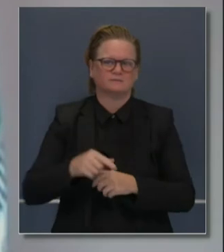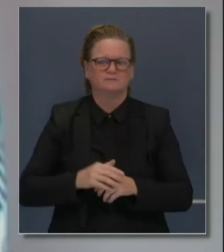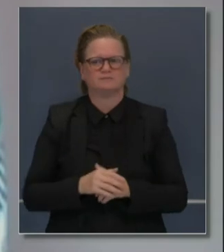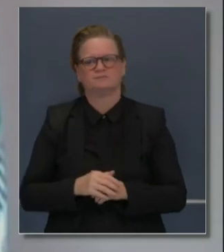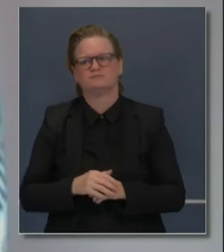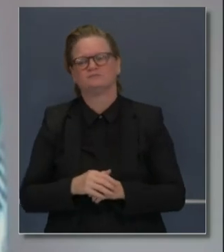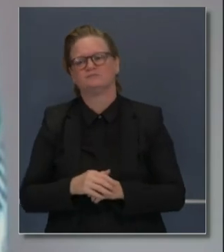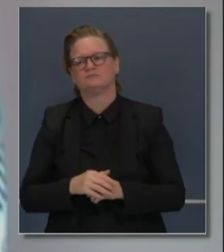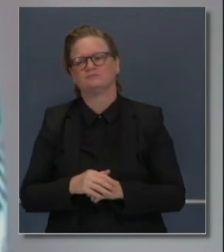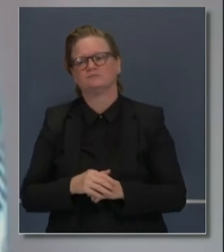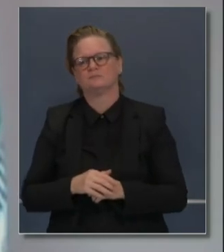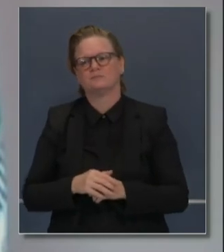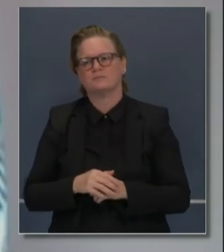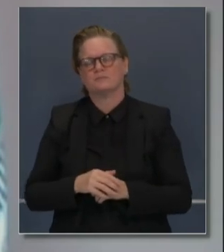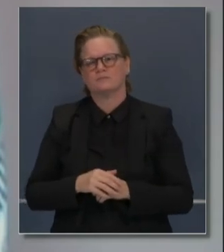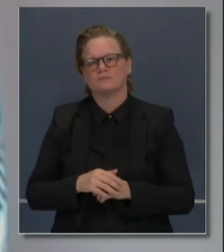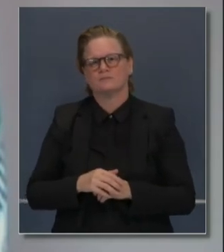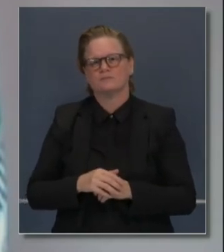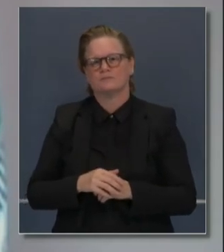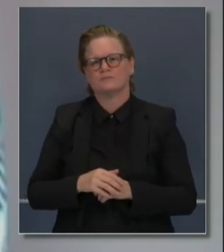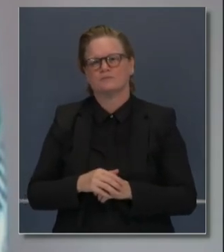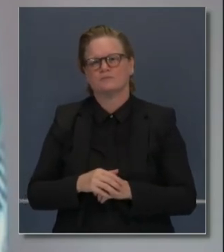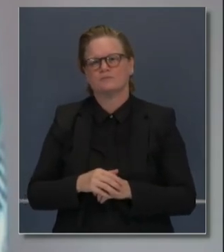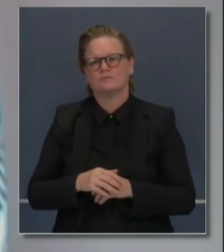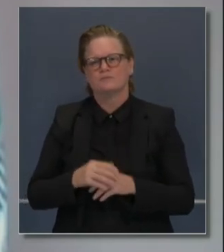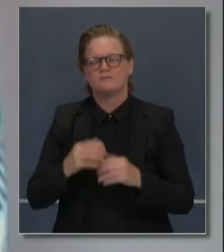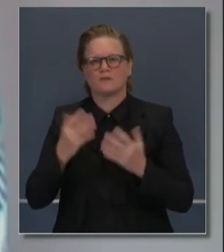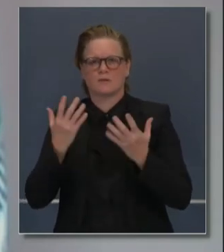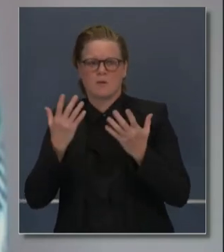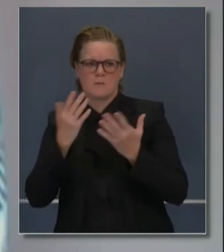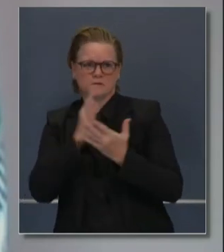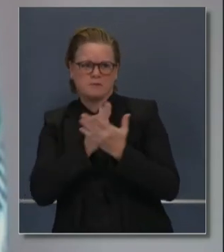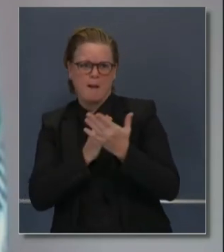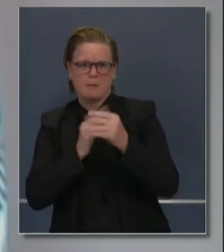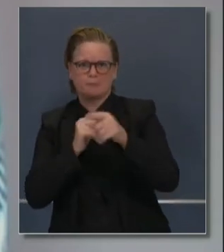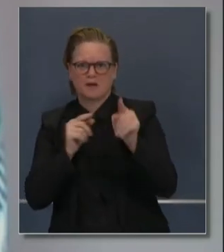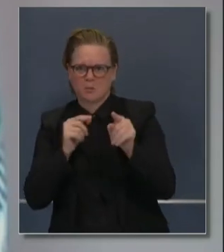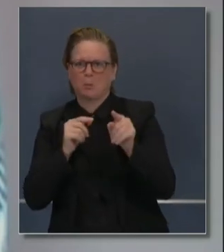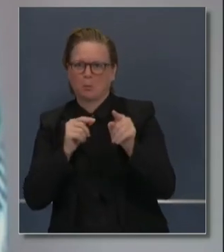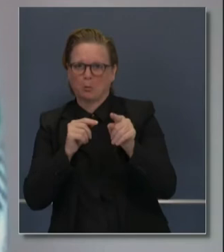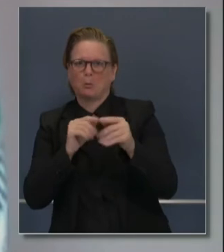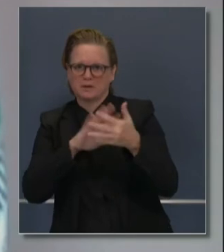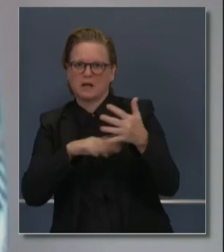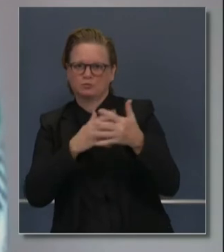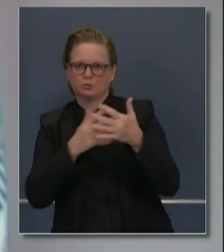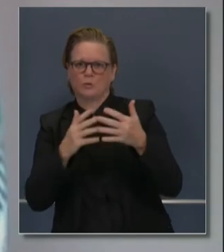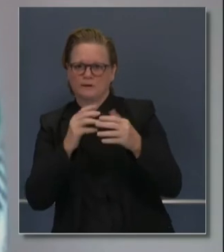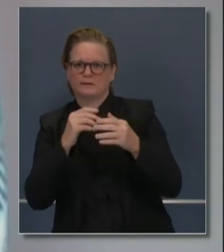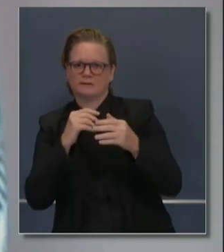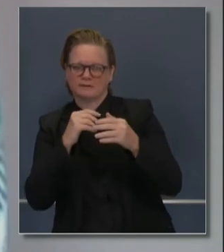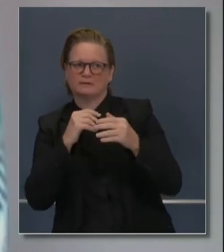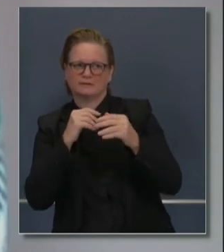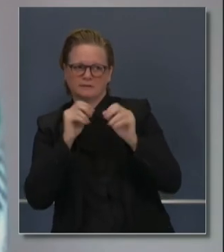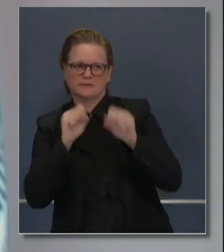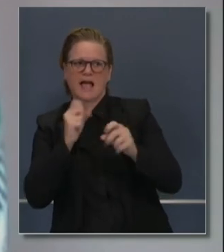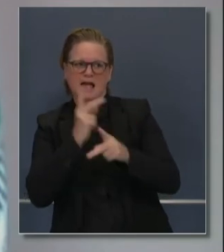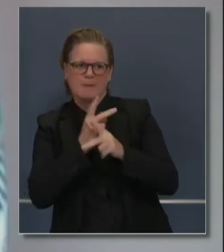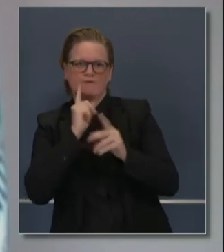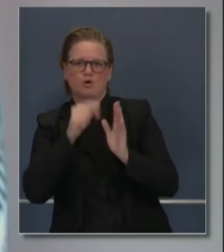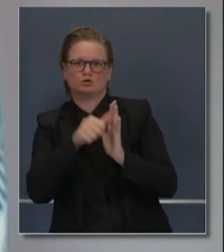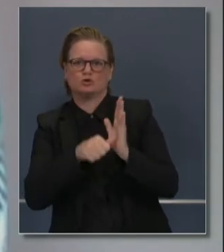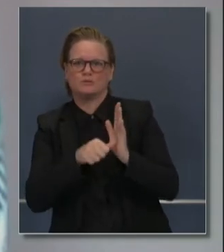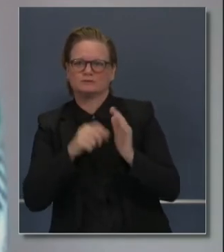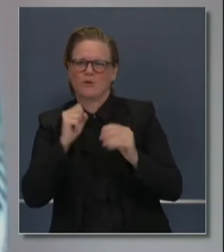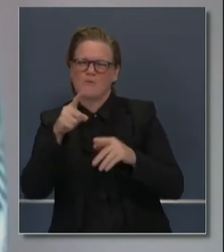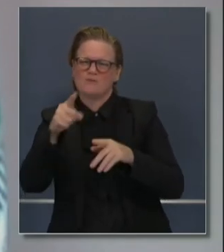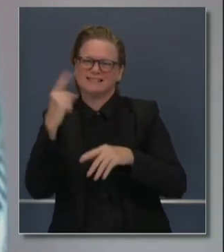so they can keep those scheduled for now, but pretty quickly turn off that demand and really protect the